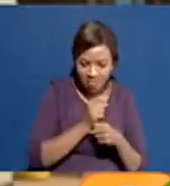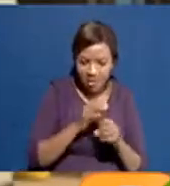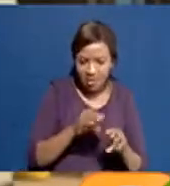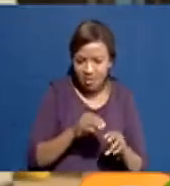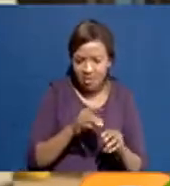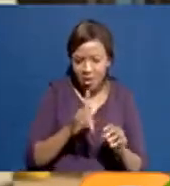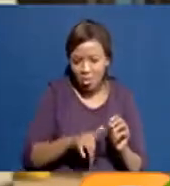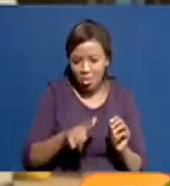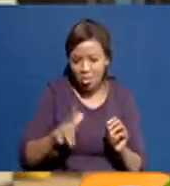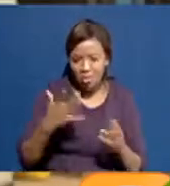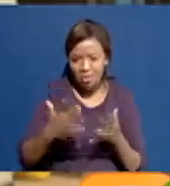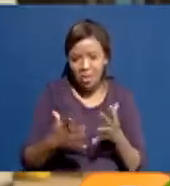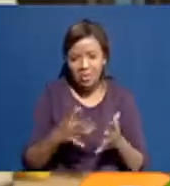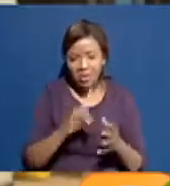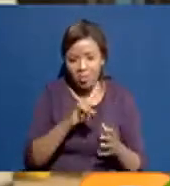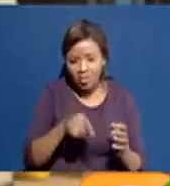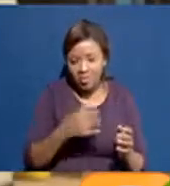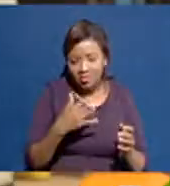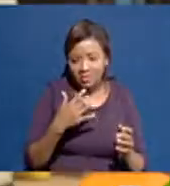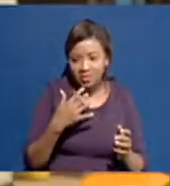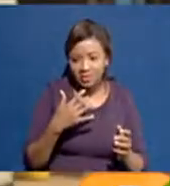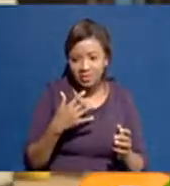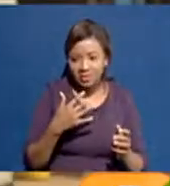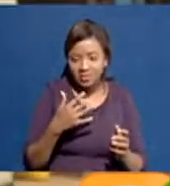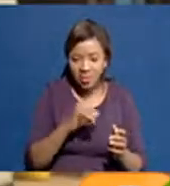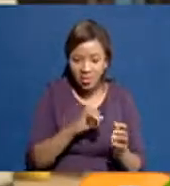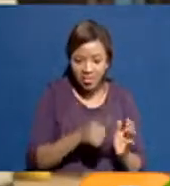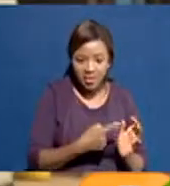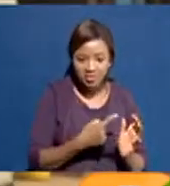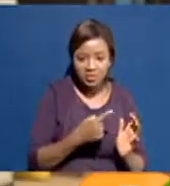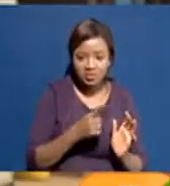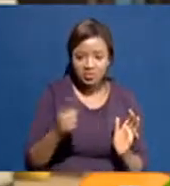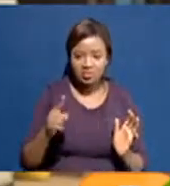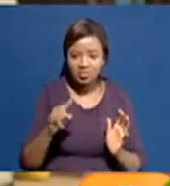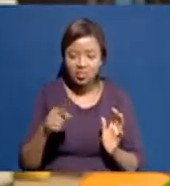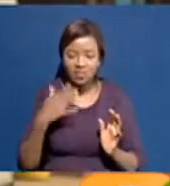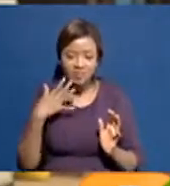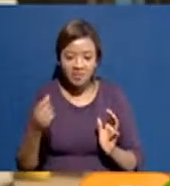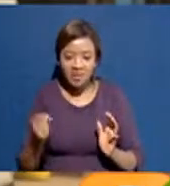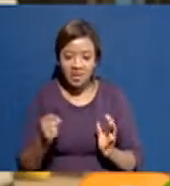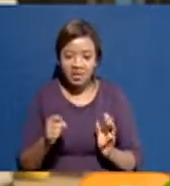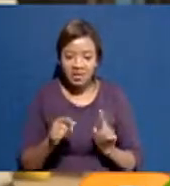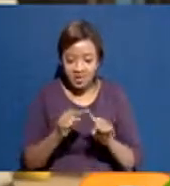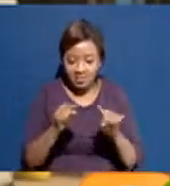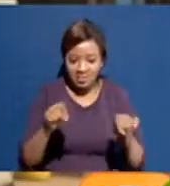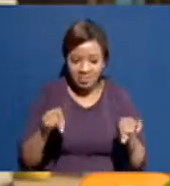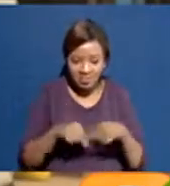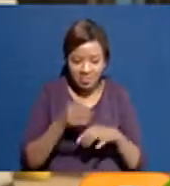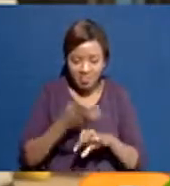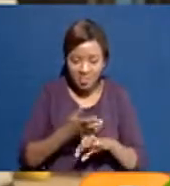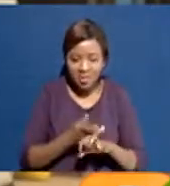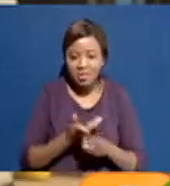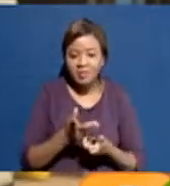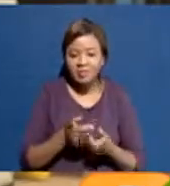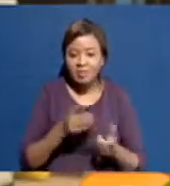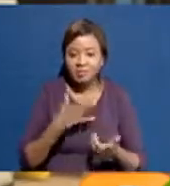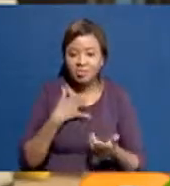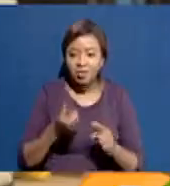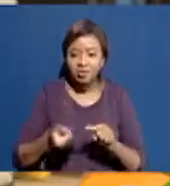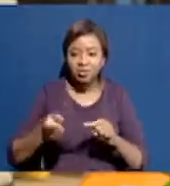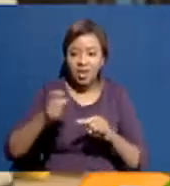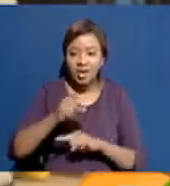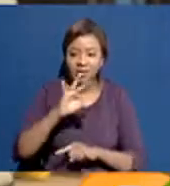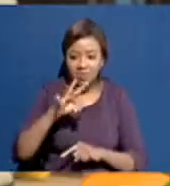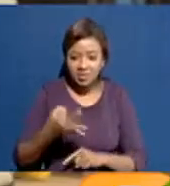we're producing anything between 1,000 to 1,500 a day pieces. We're looking to pull that number to about 3,000 once